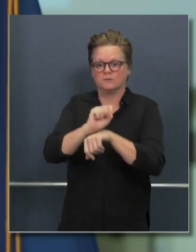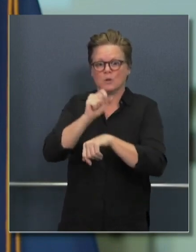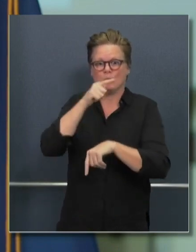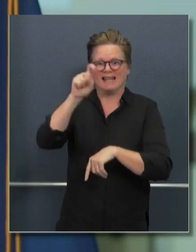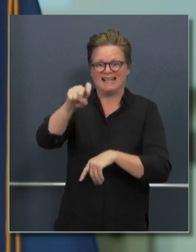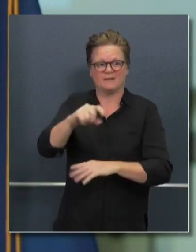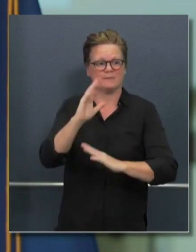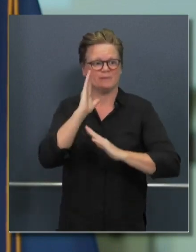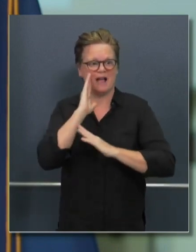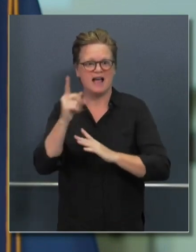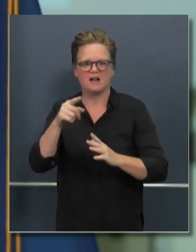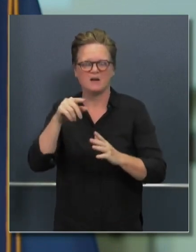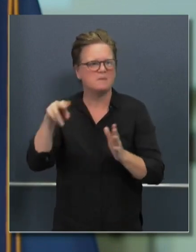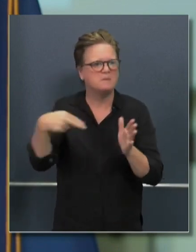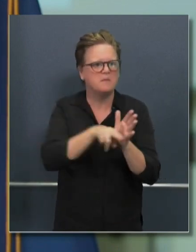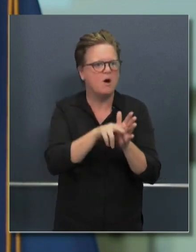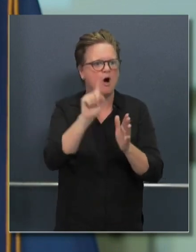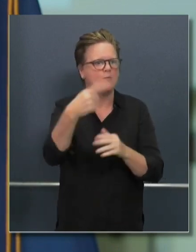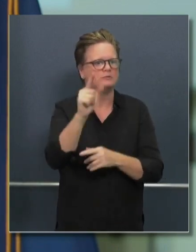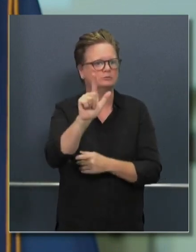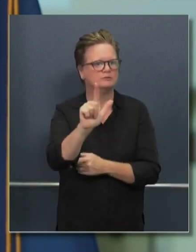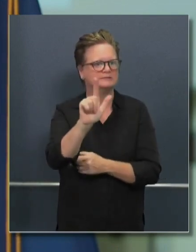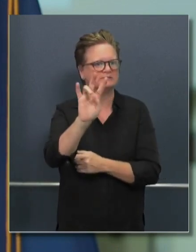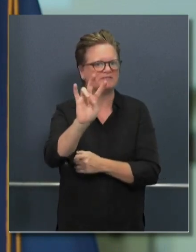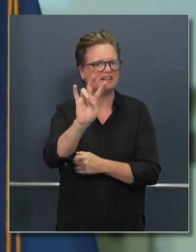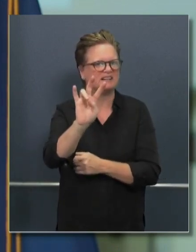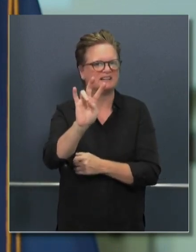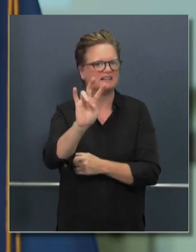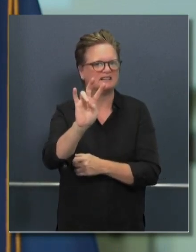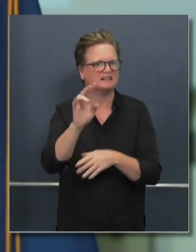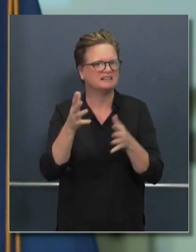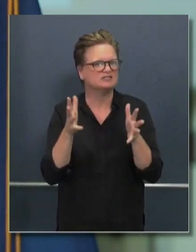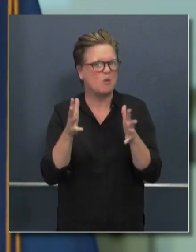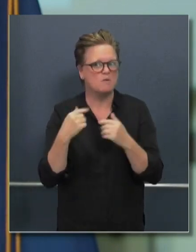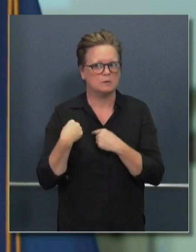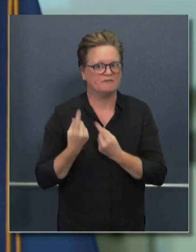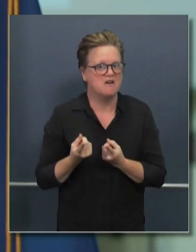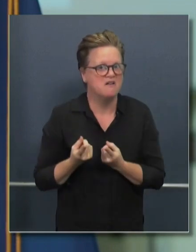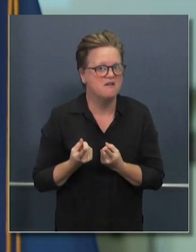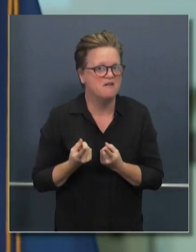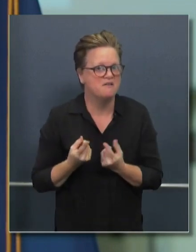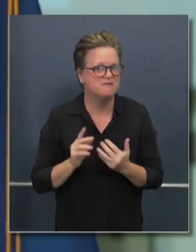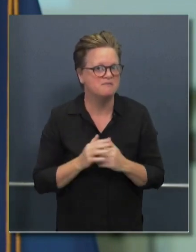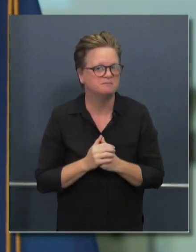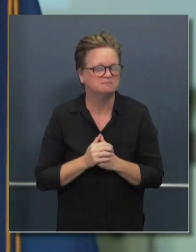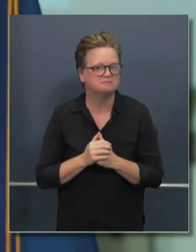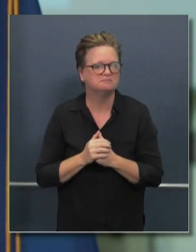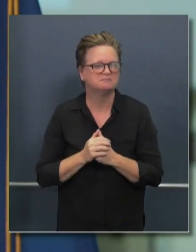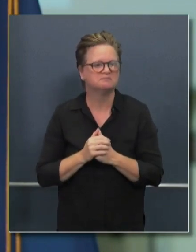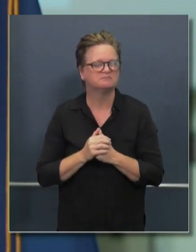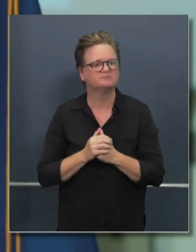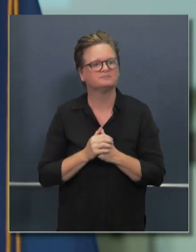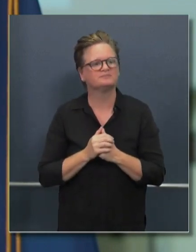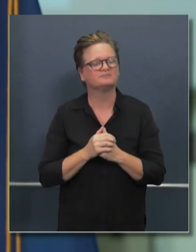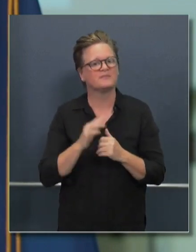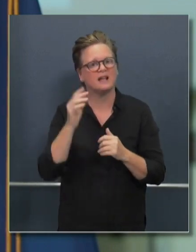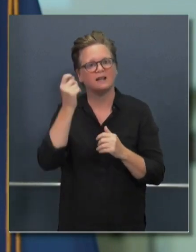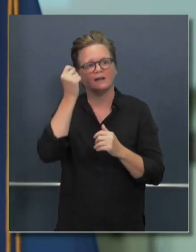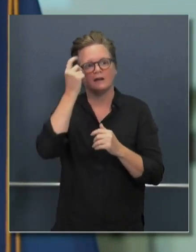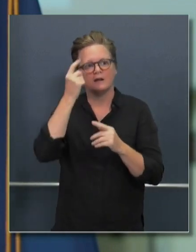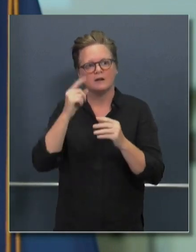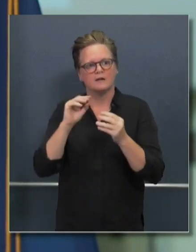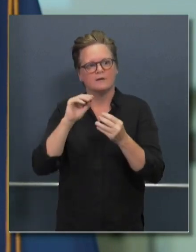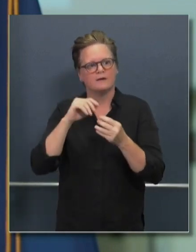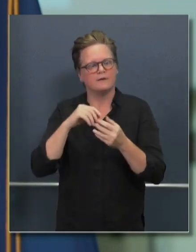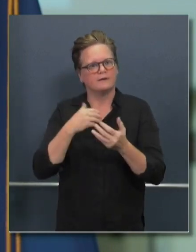not surprisingly, based upon the last slide that you saw just a moment ago, in Imperial County. So